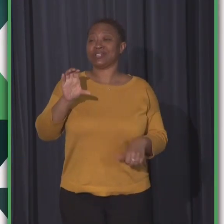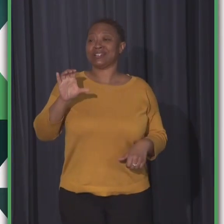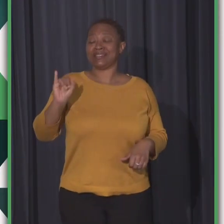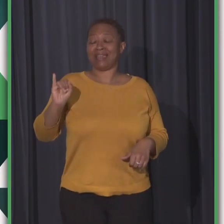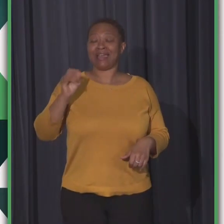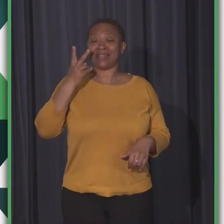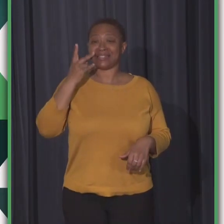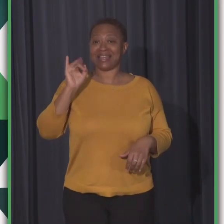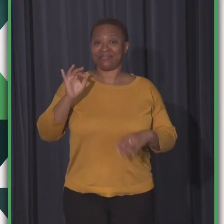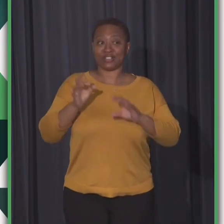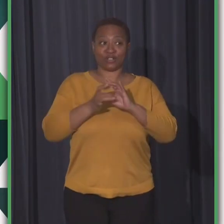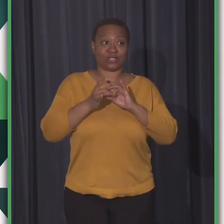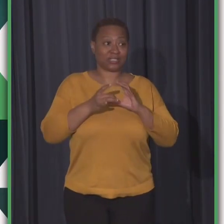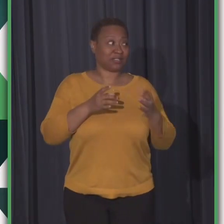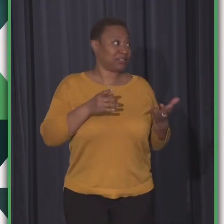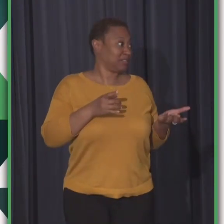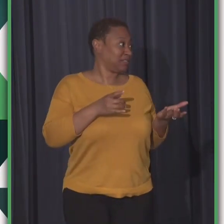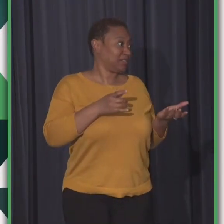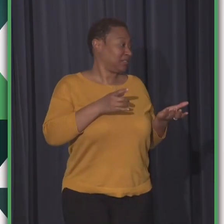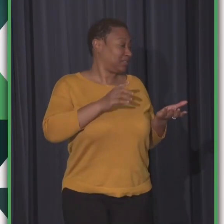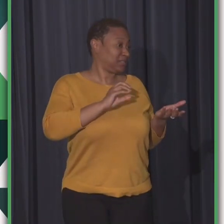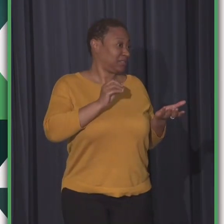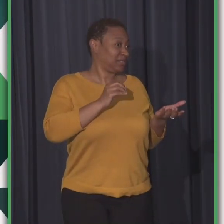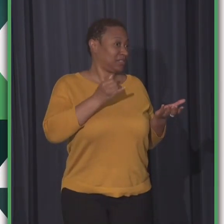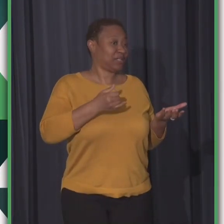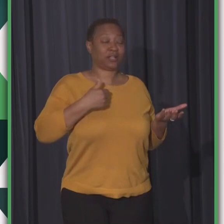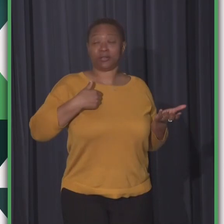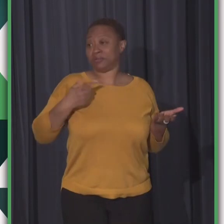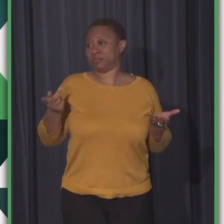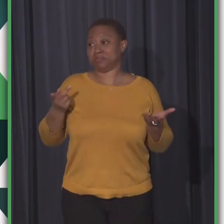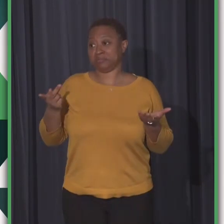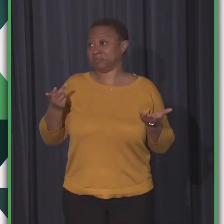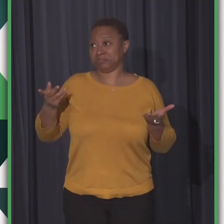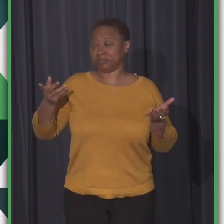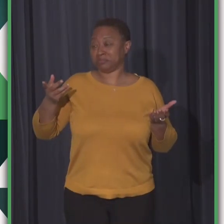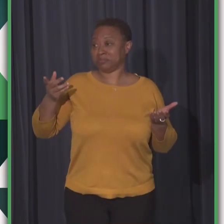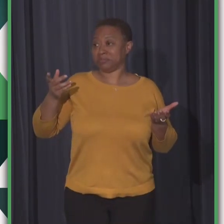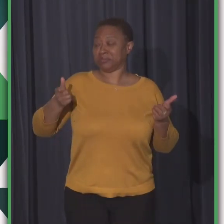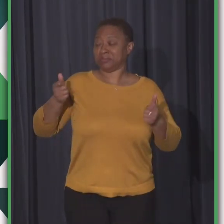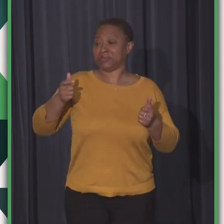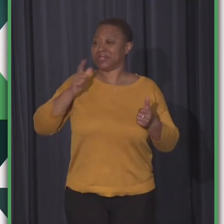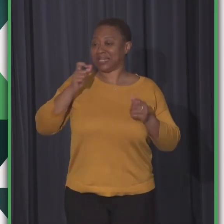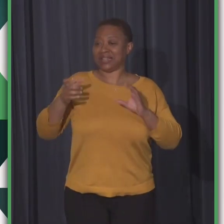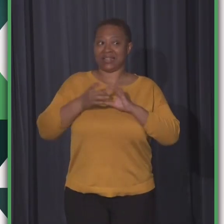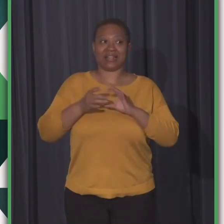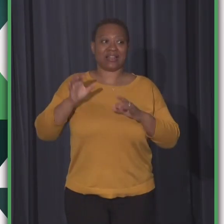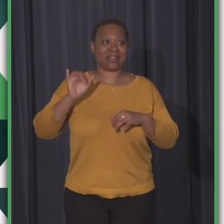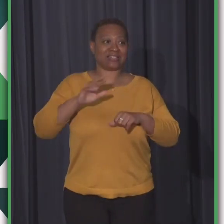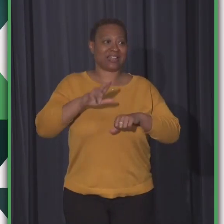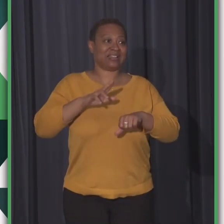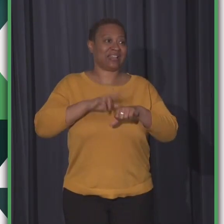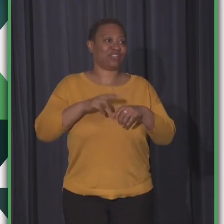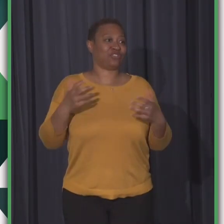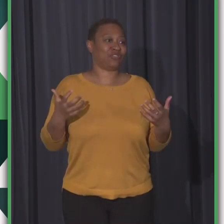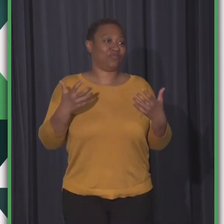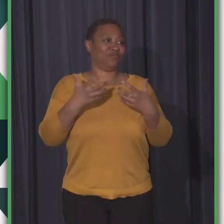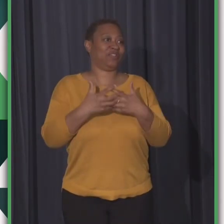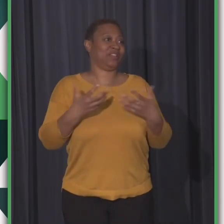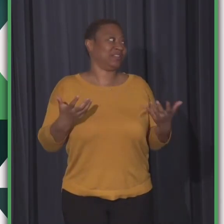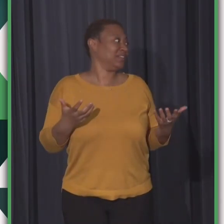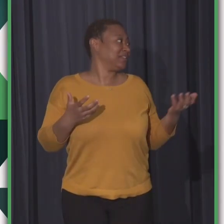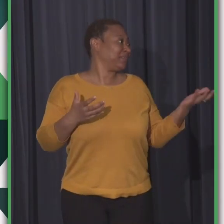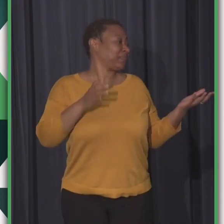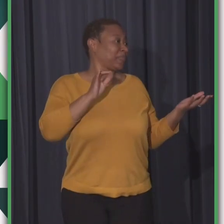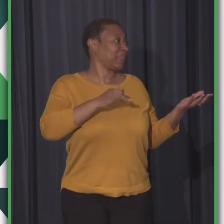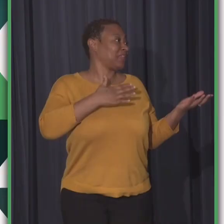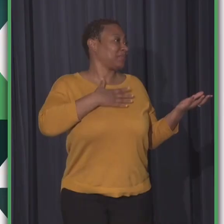is. No, currently? We don't. Me and him have not connected. I feel like that's a natural fit. Right, absolutely. That was